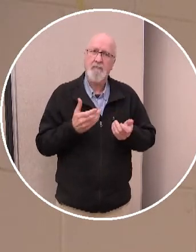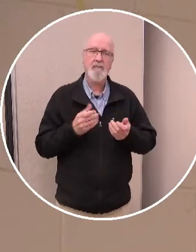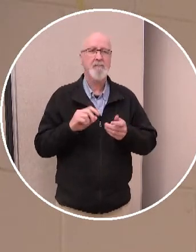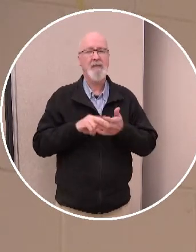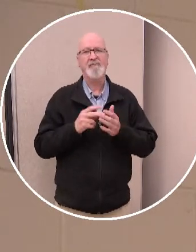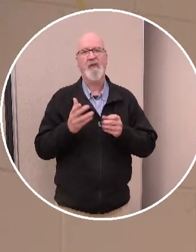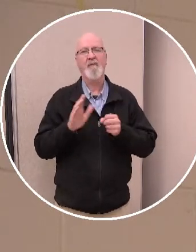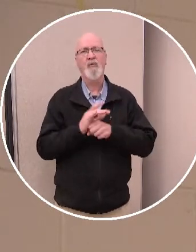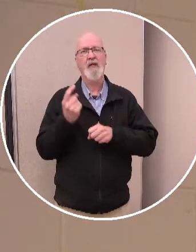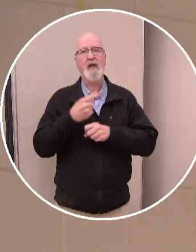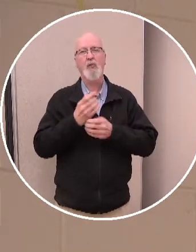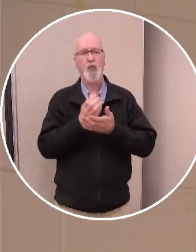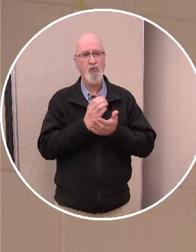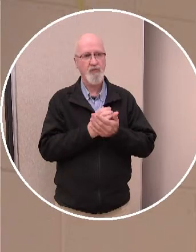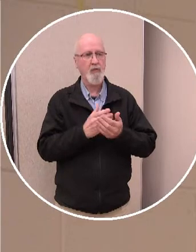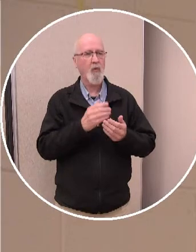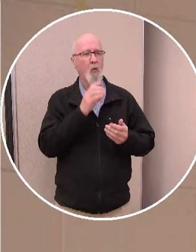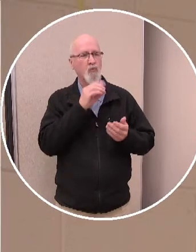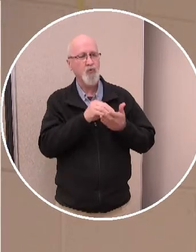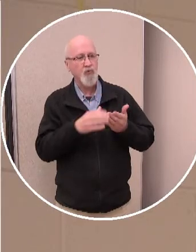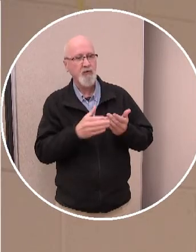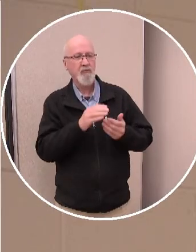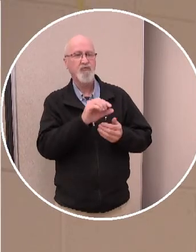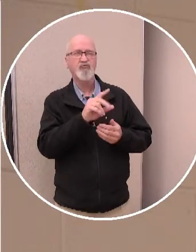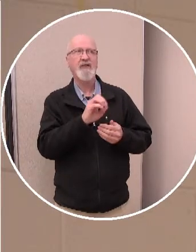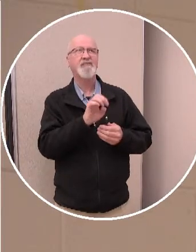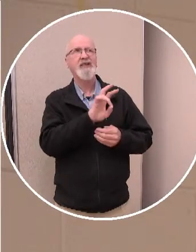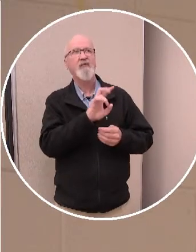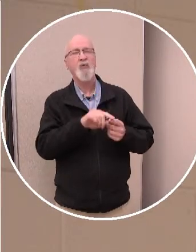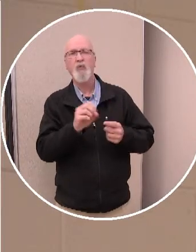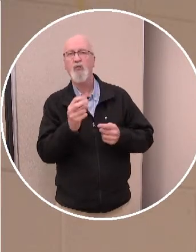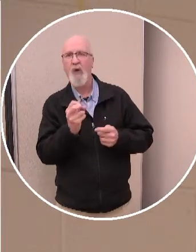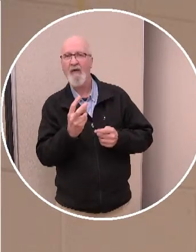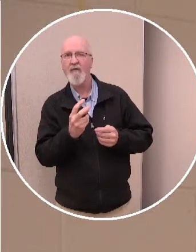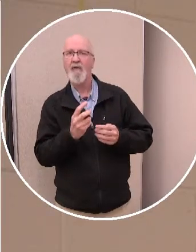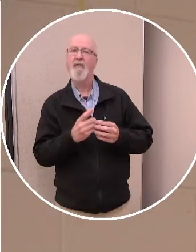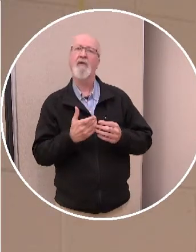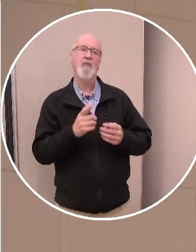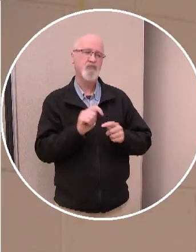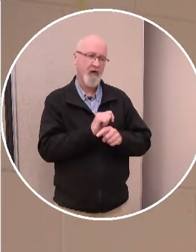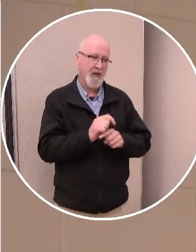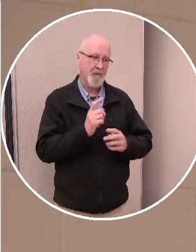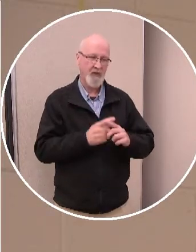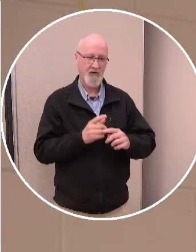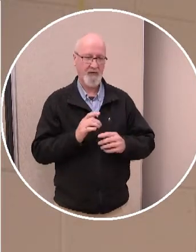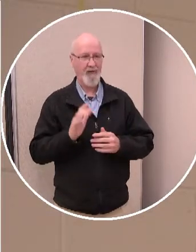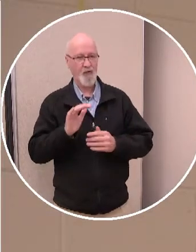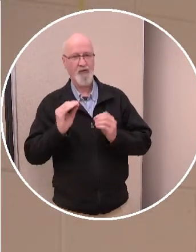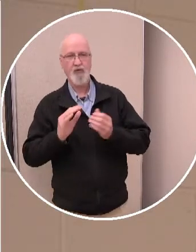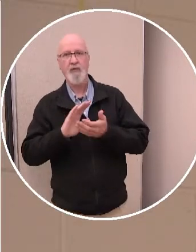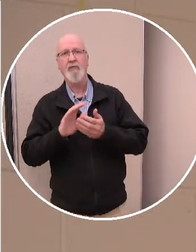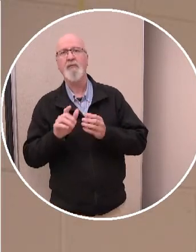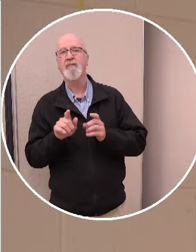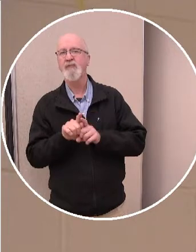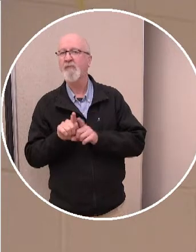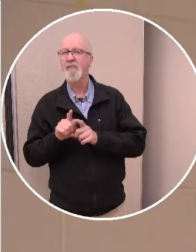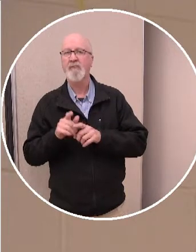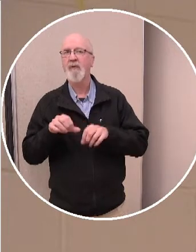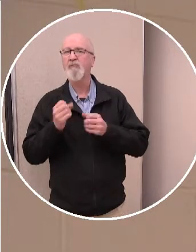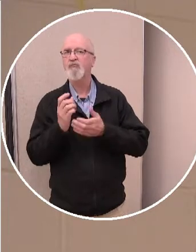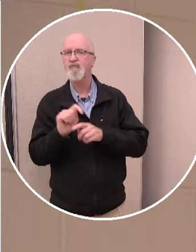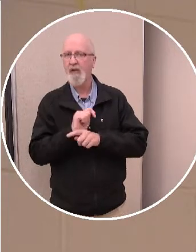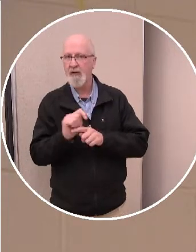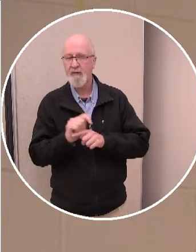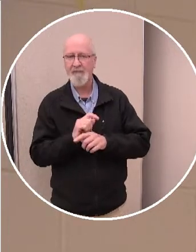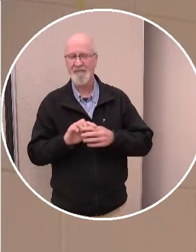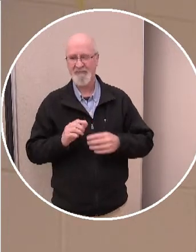representatives from schools grades 7 to 12, following a train-the-trainer sessions in schools. Be clear that hazing is